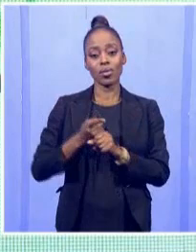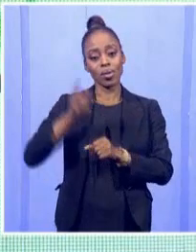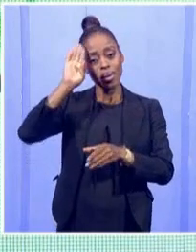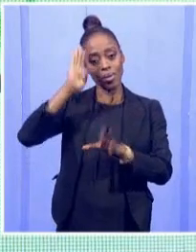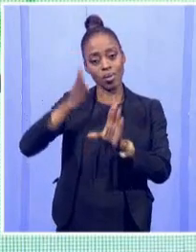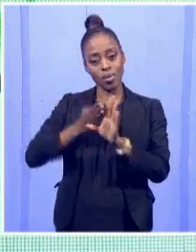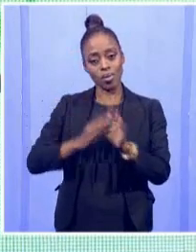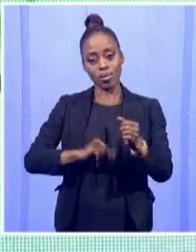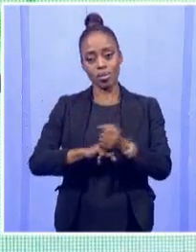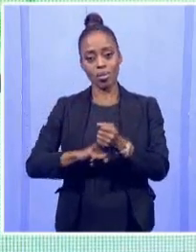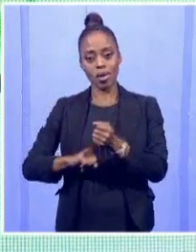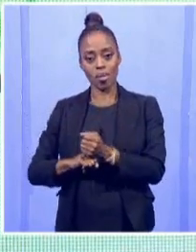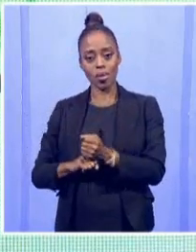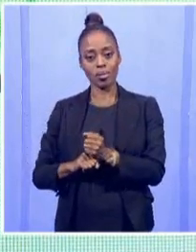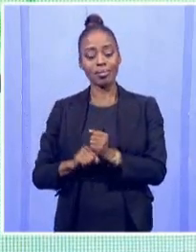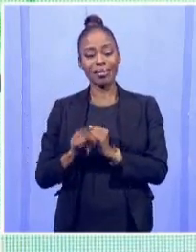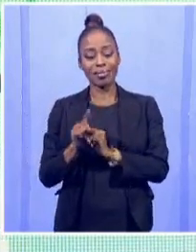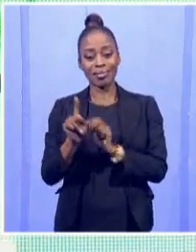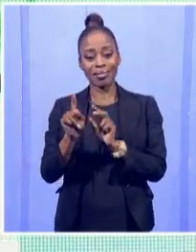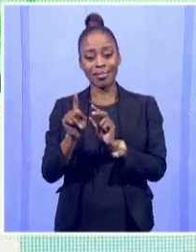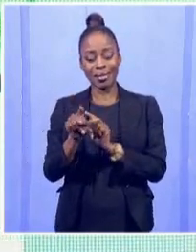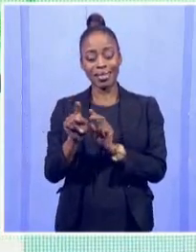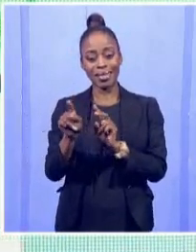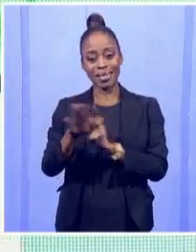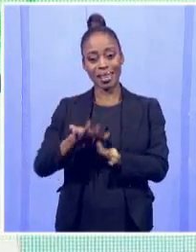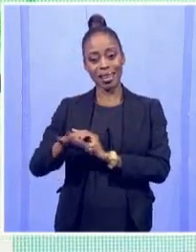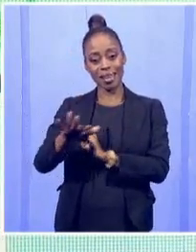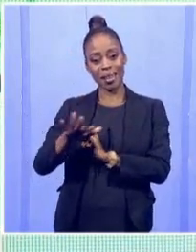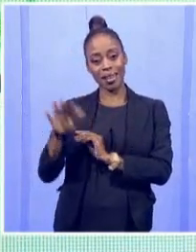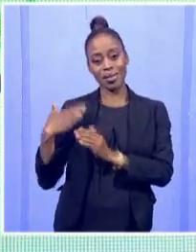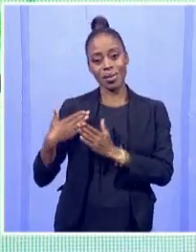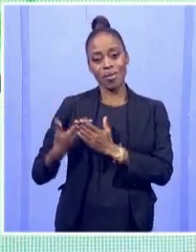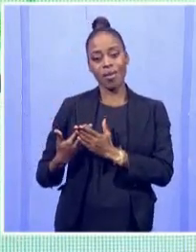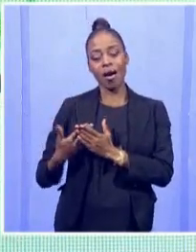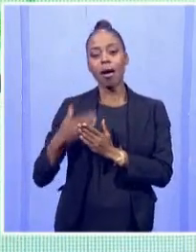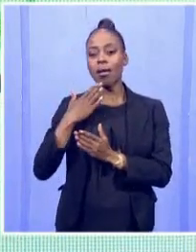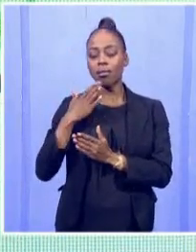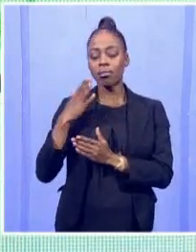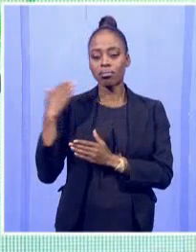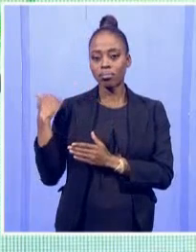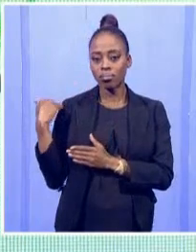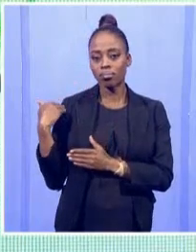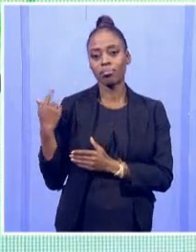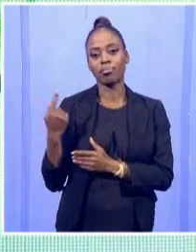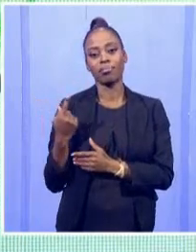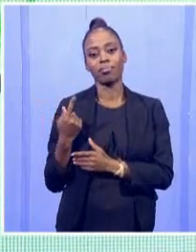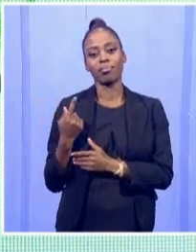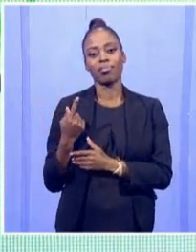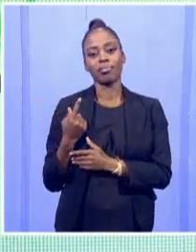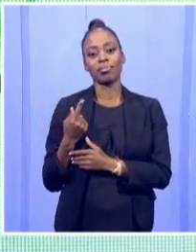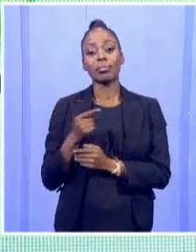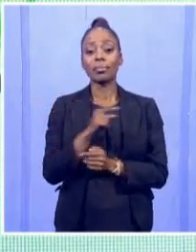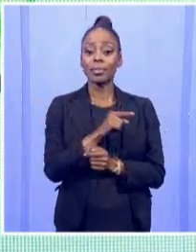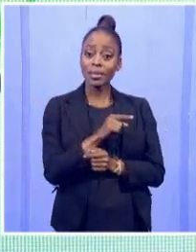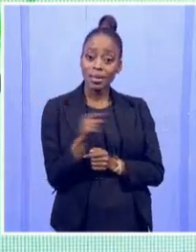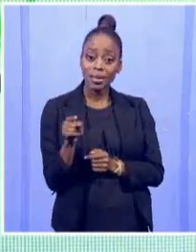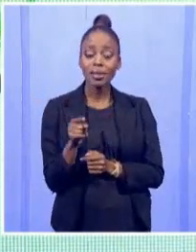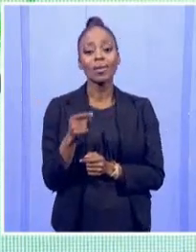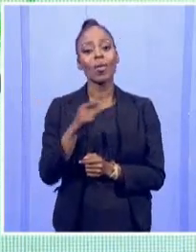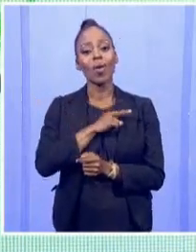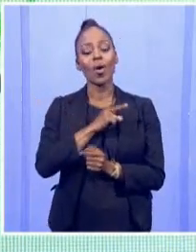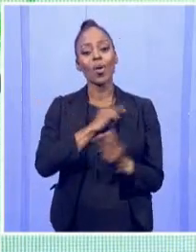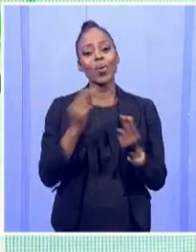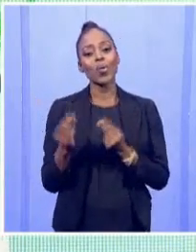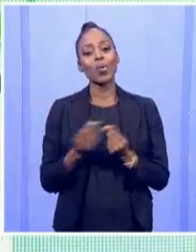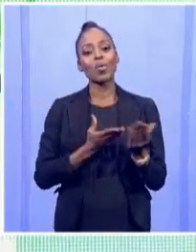support. This is one of the areas which we are being reminded that as we